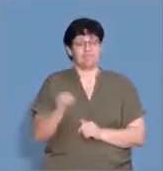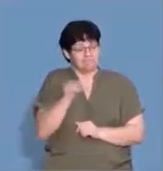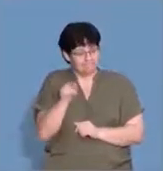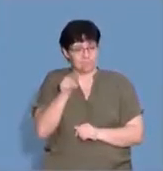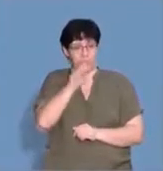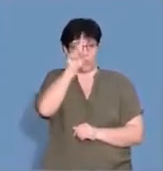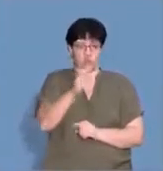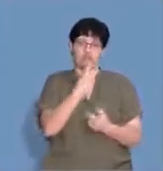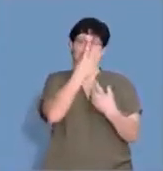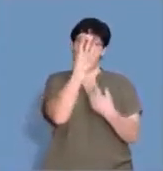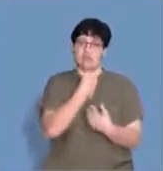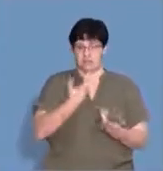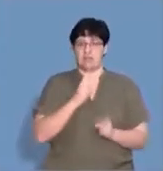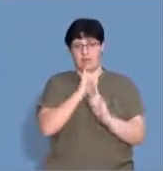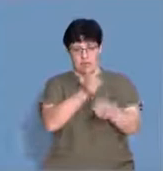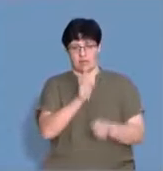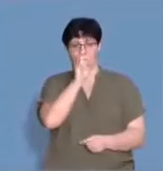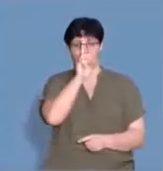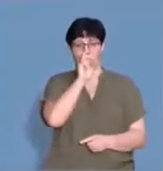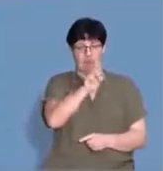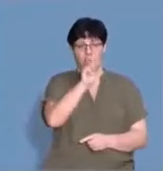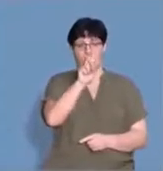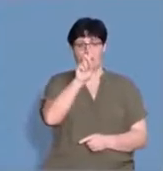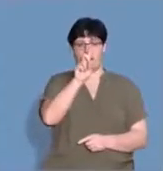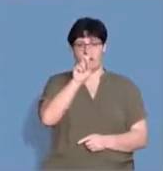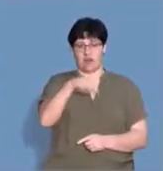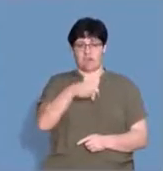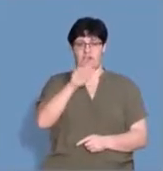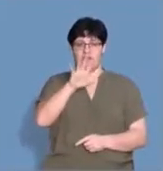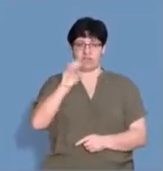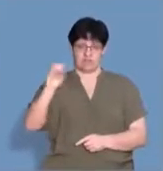what the question asked for, 1,500 more.